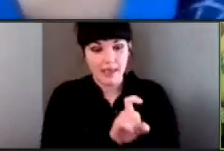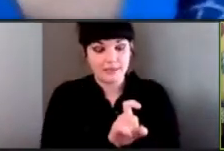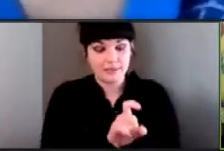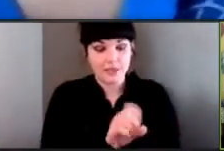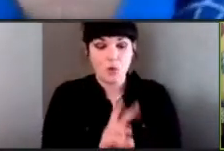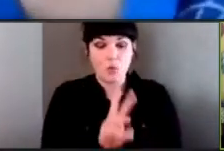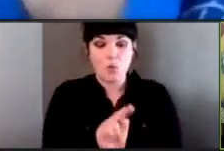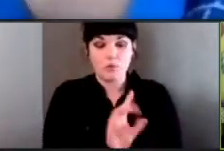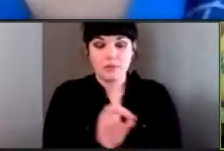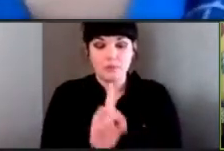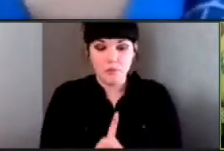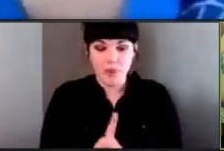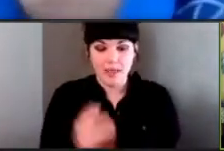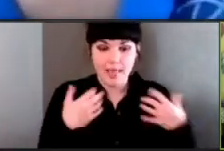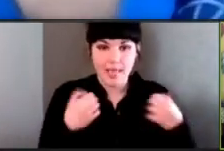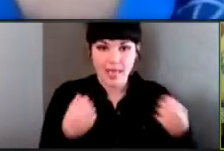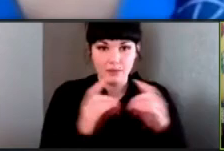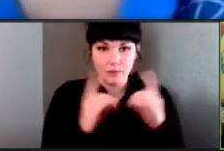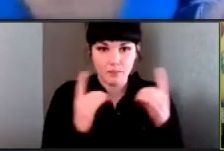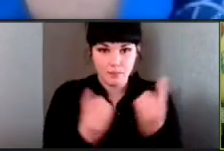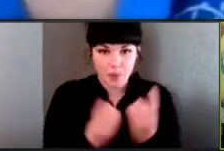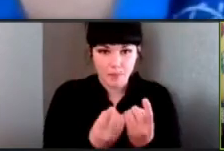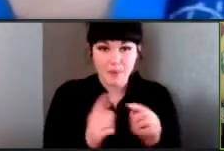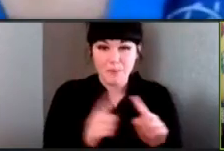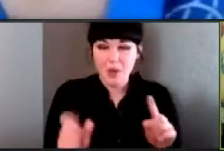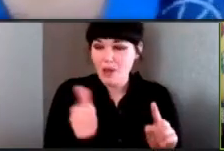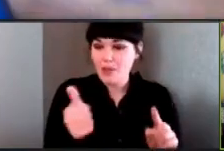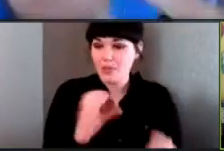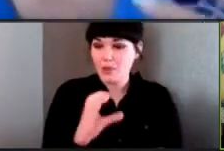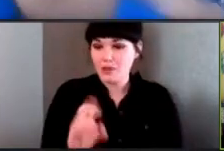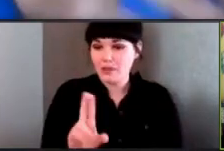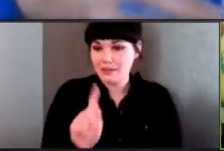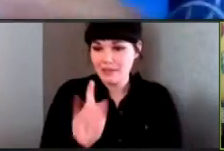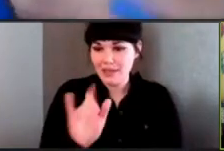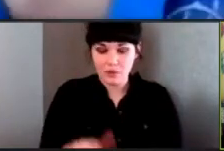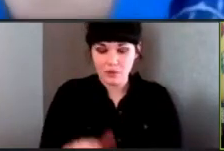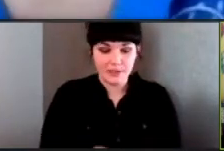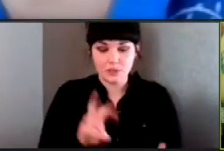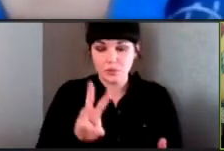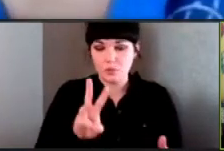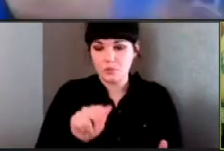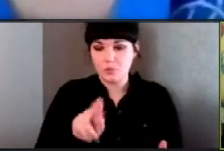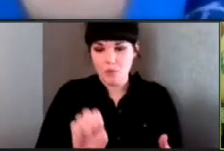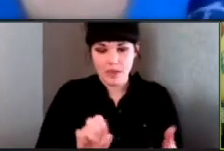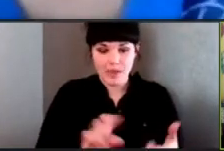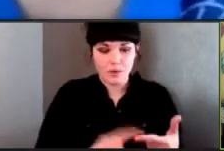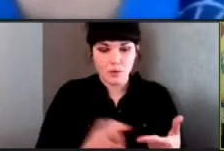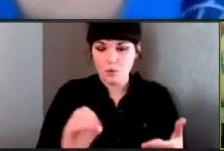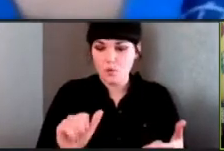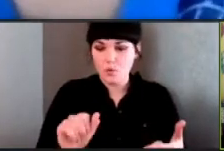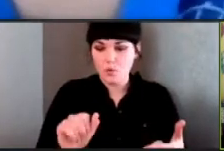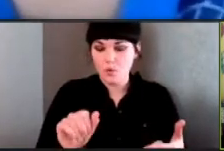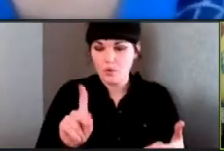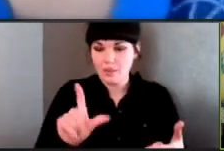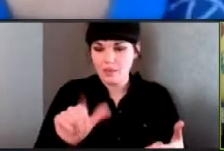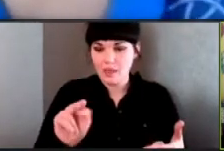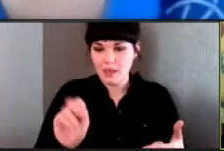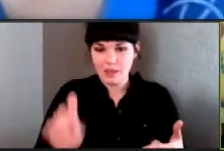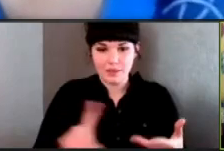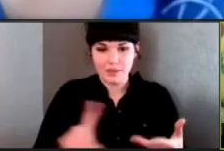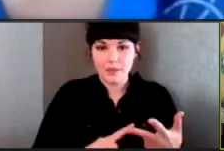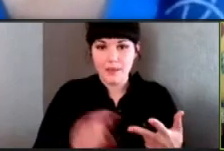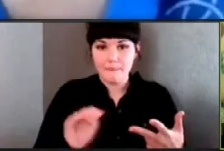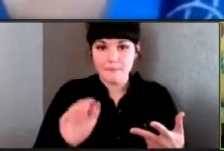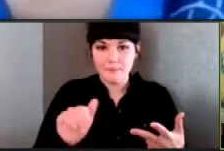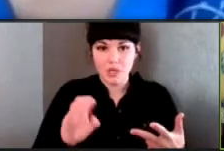need to follow up with Wayne County and Oakland and Macomb, because we know it's Southeast Michigan and not even to mention Genesee, where